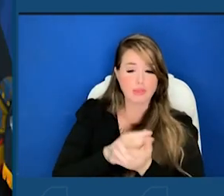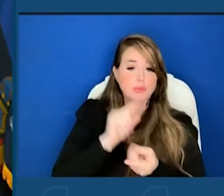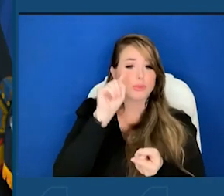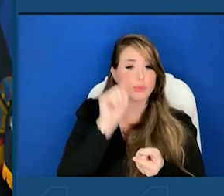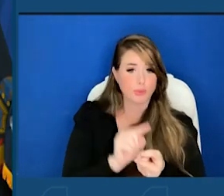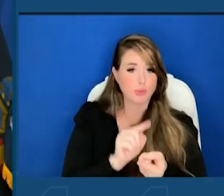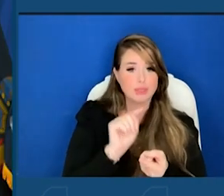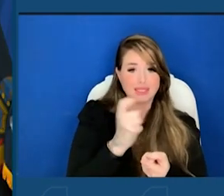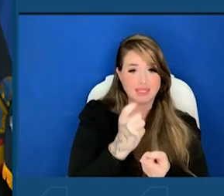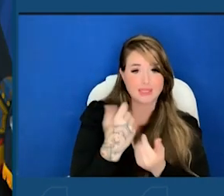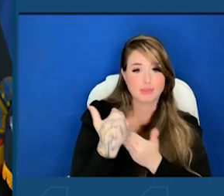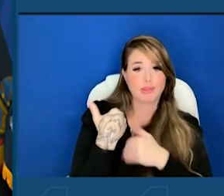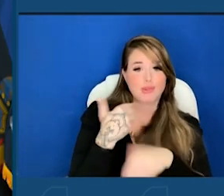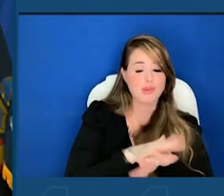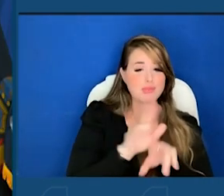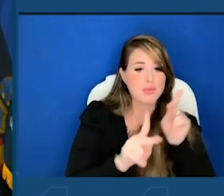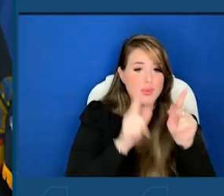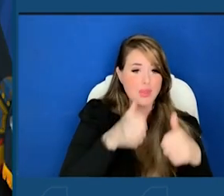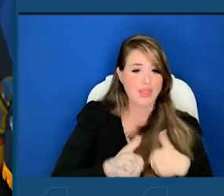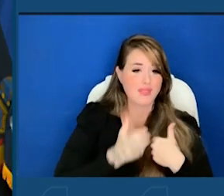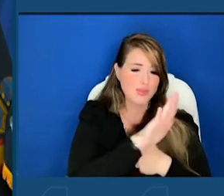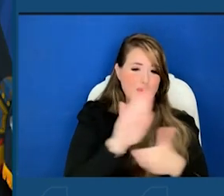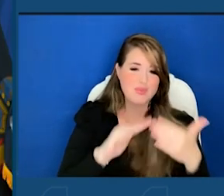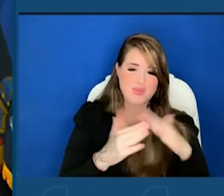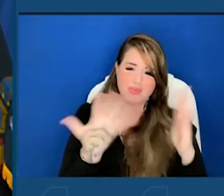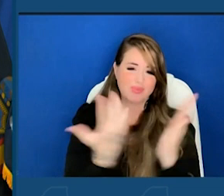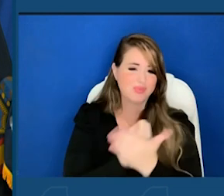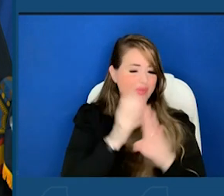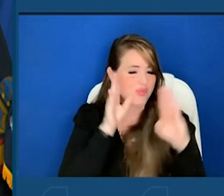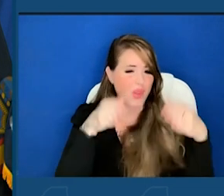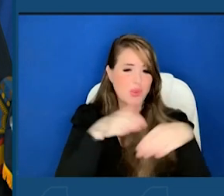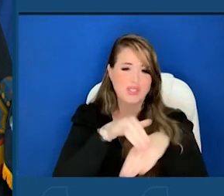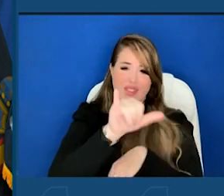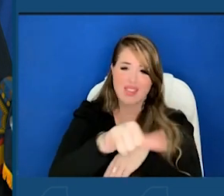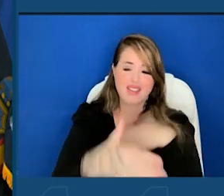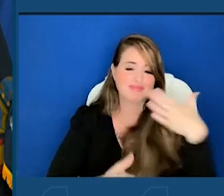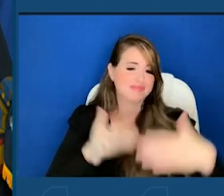the people who live in your community. So let's start focusing on.